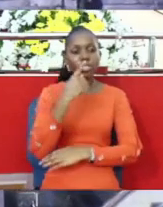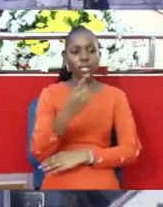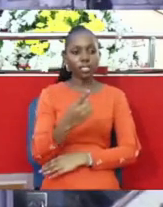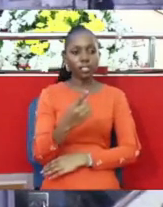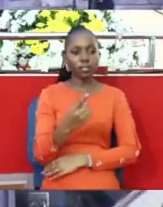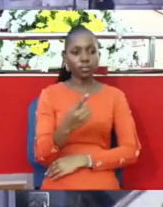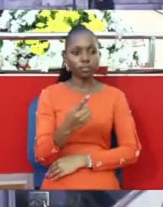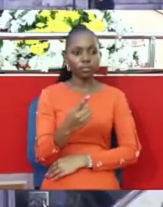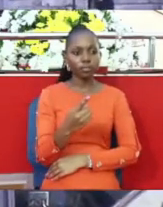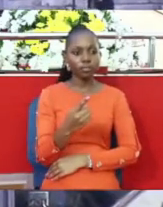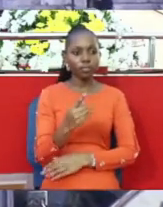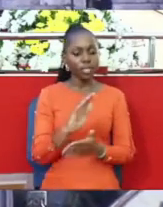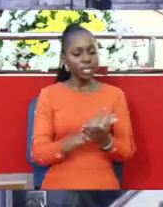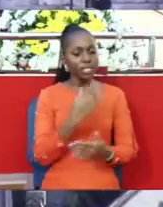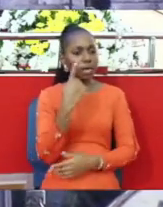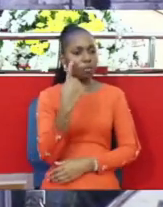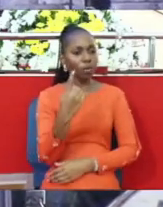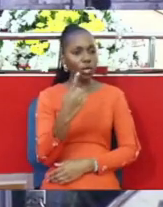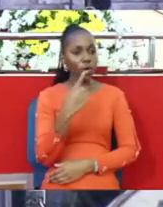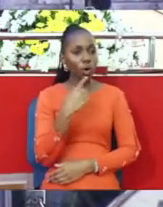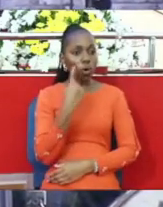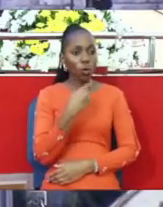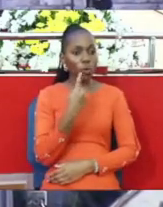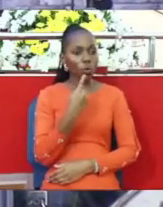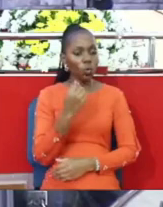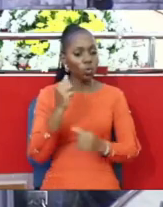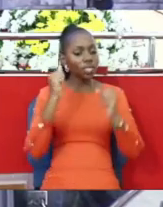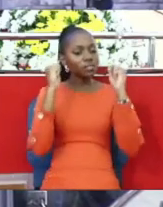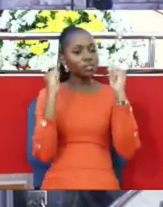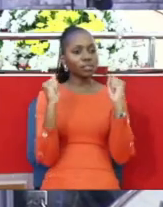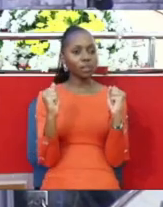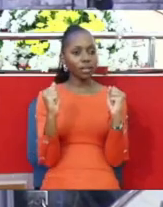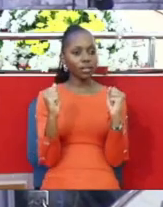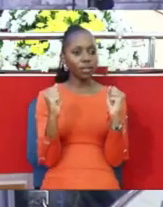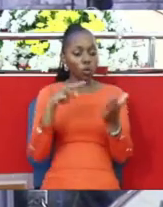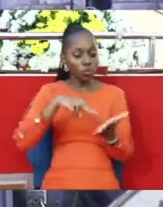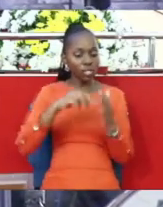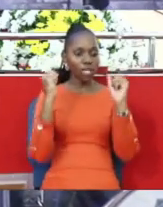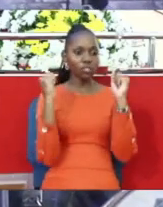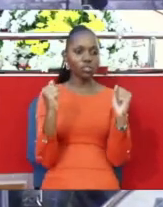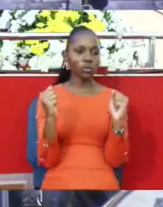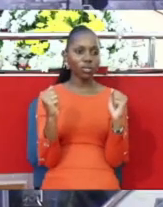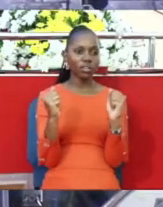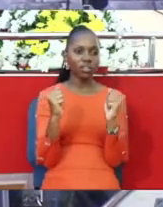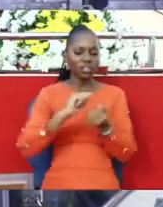pass. Someone who has a right standing. For it is by grace you have been saved.